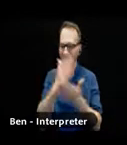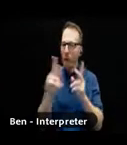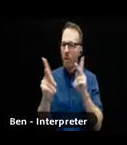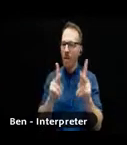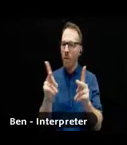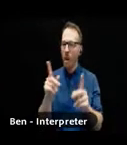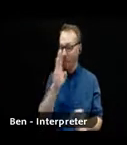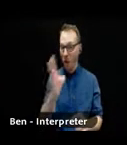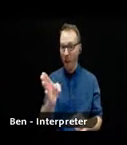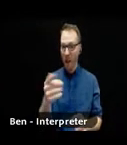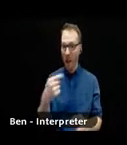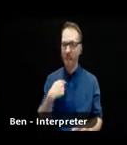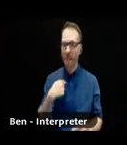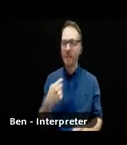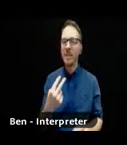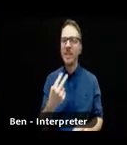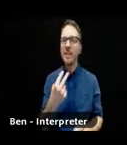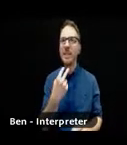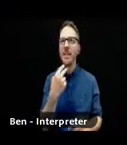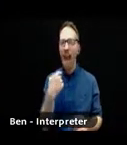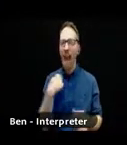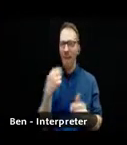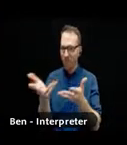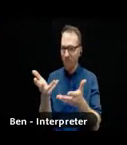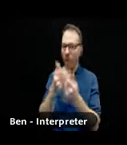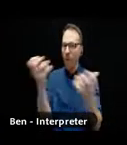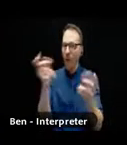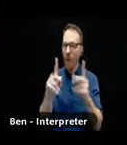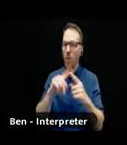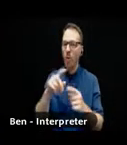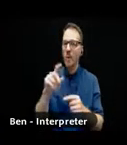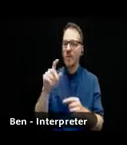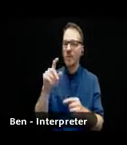I've talked with lots of folks who've done harm, sexual harm,